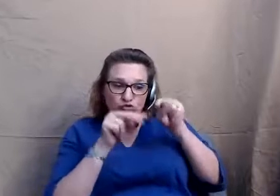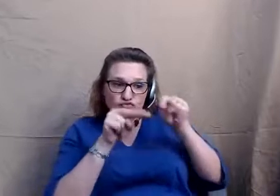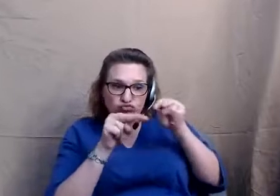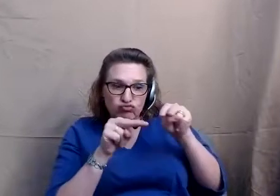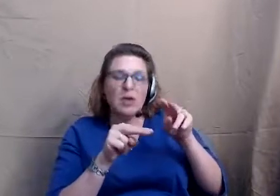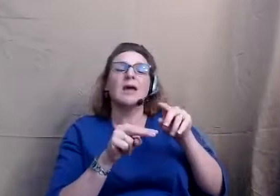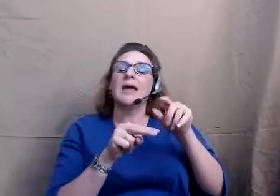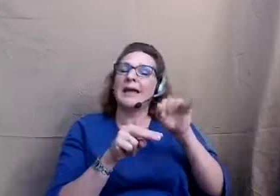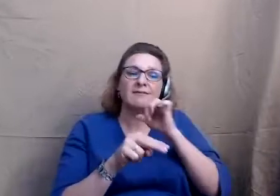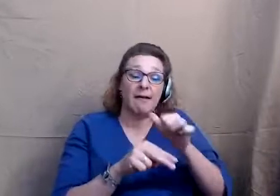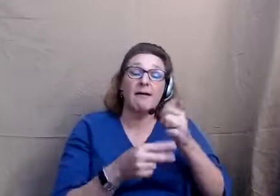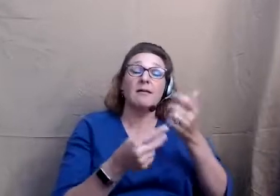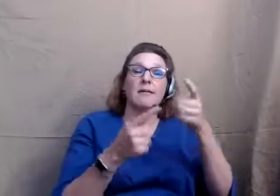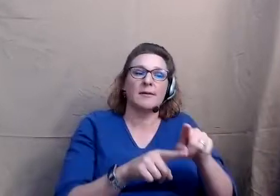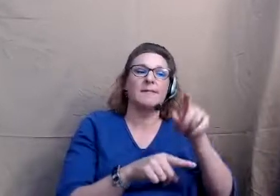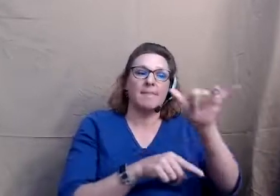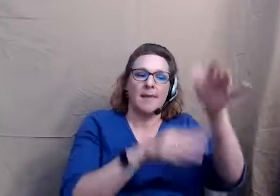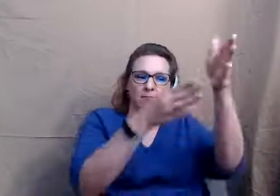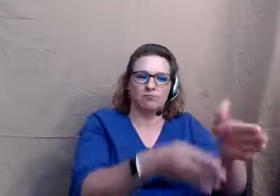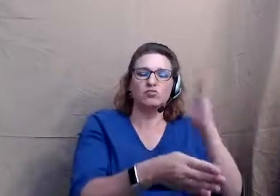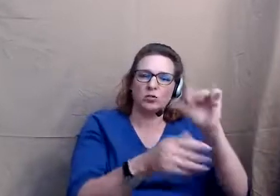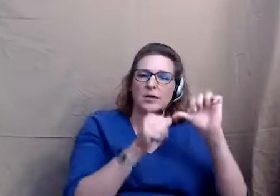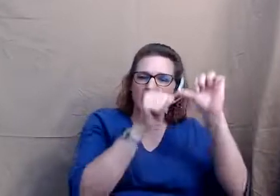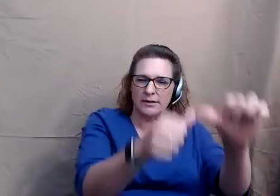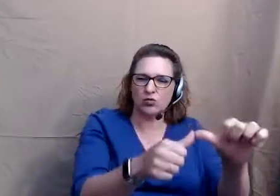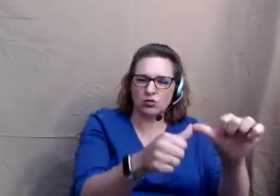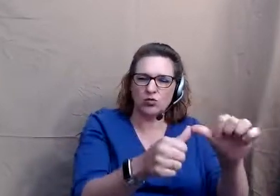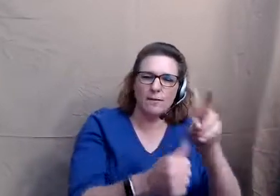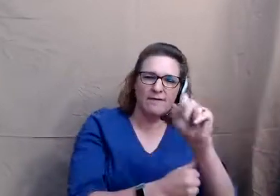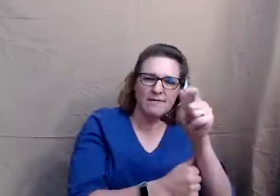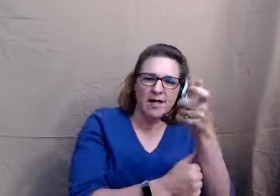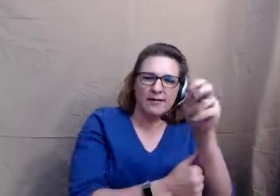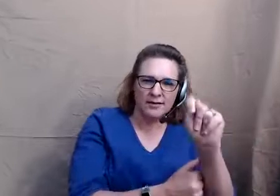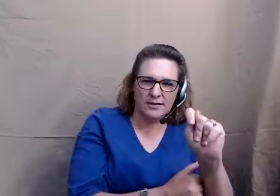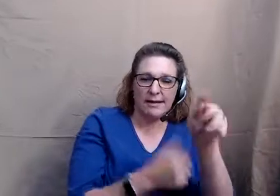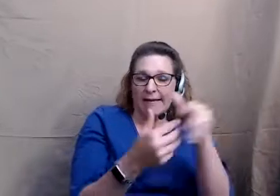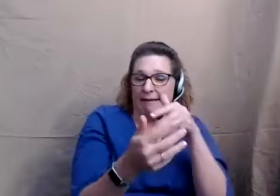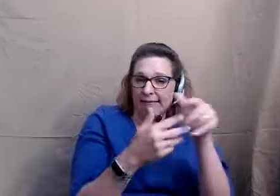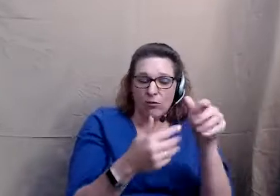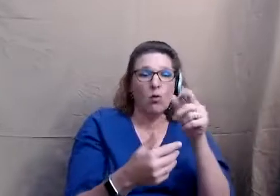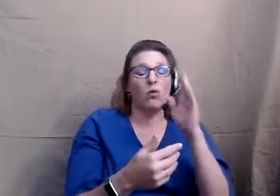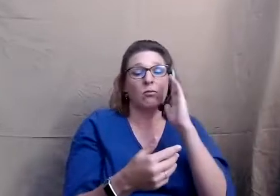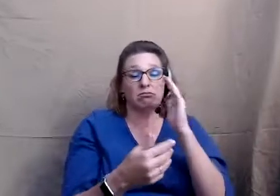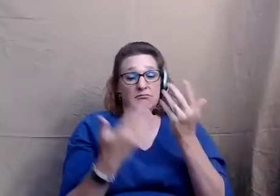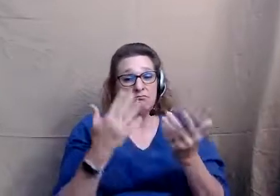to continue to be violent even after having been prosecuted, convicted, incarcerated. Now, this failure